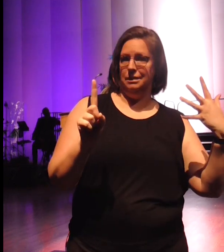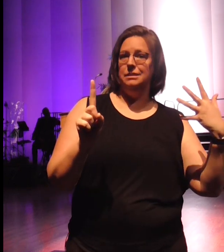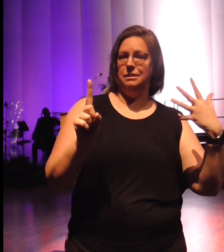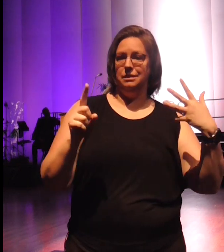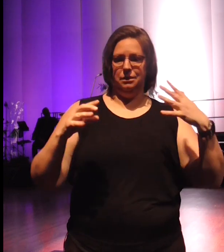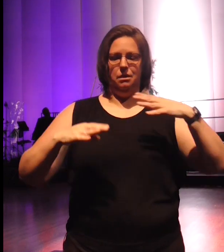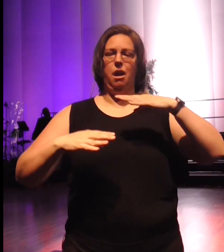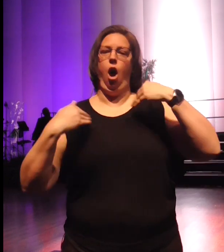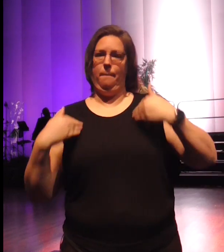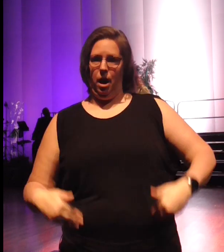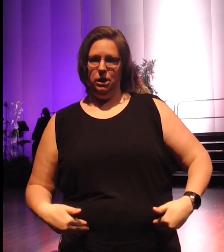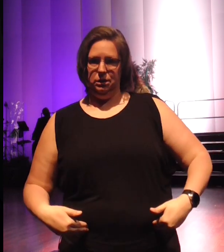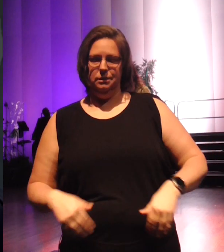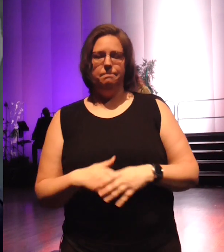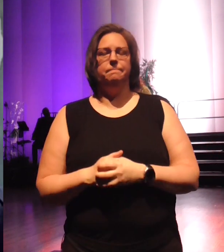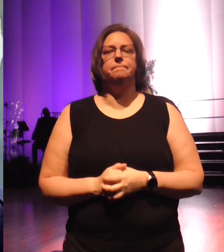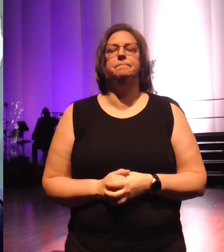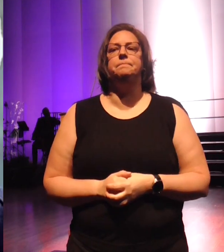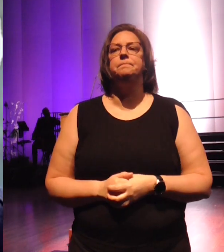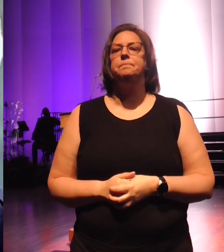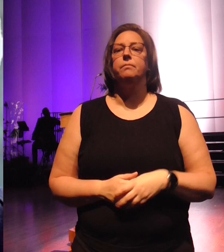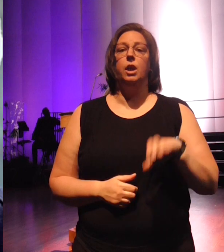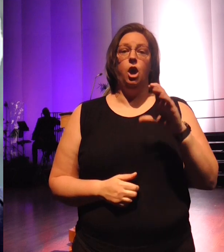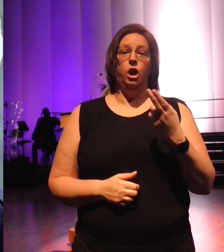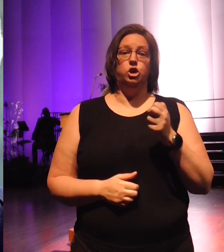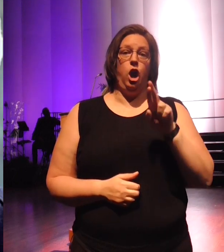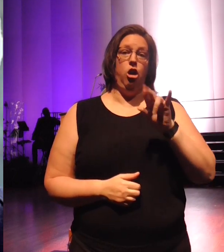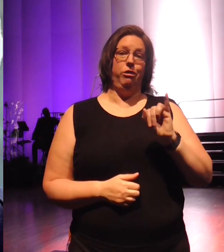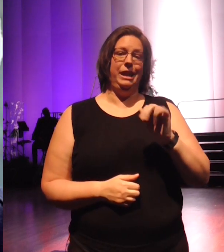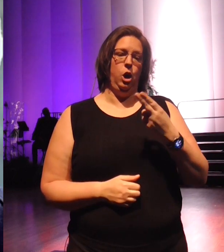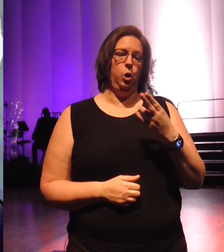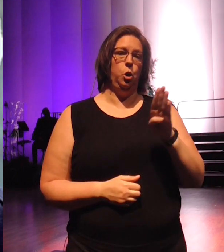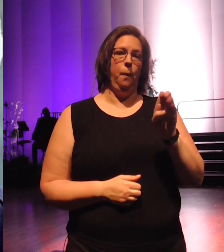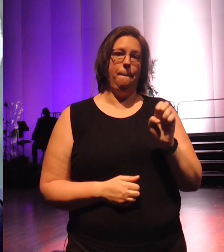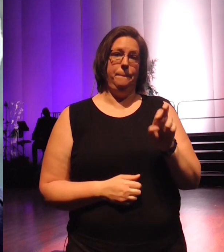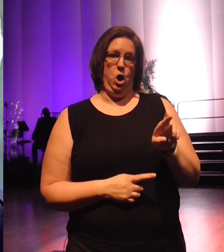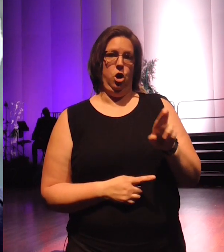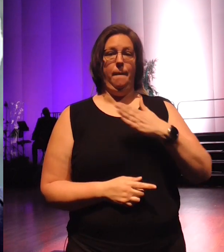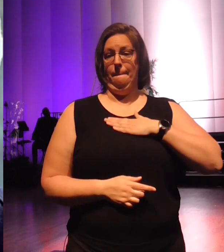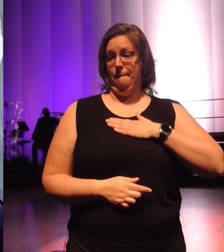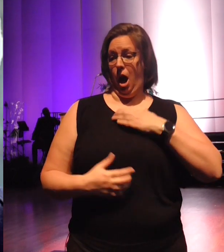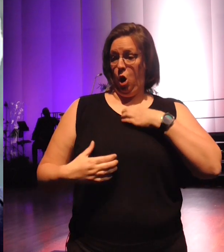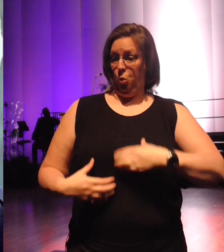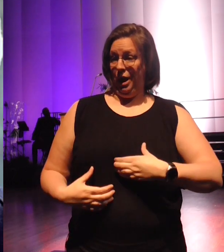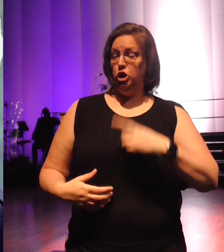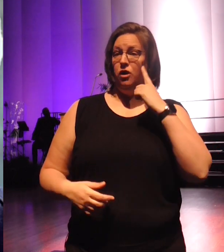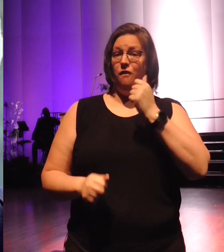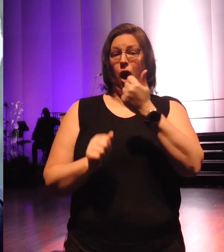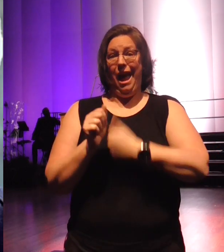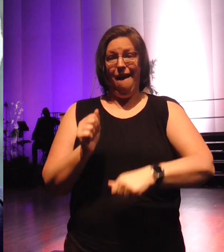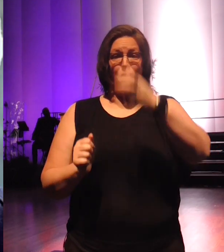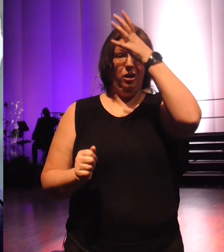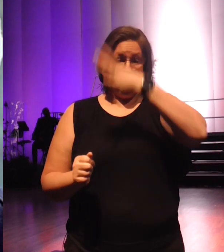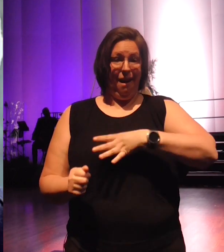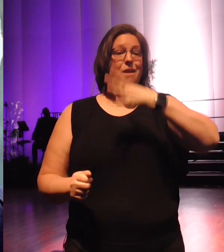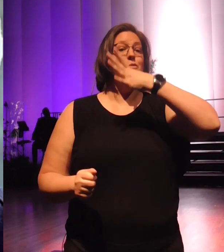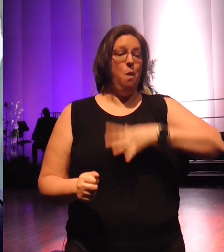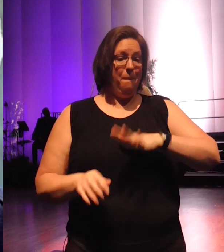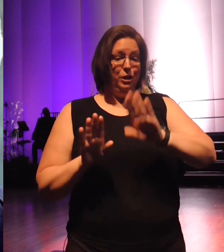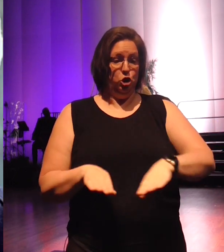from Sherry Huber, here is my wish for you and every other child, woman, and man on the face of the